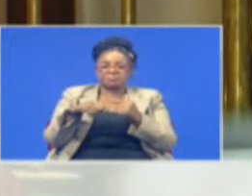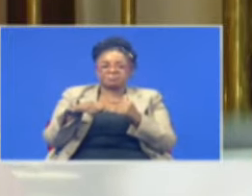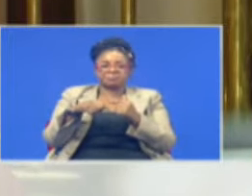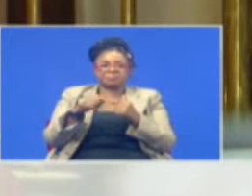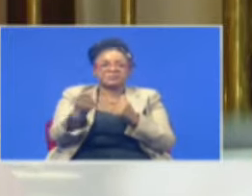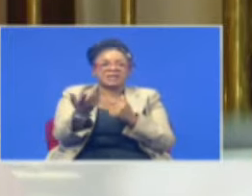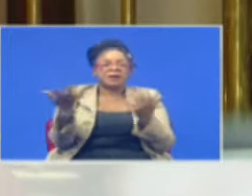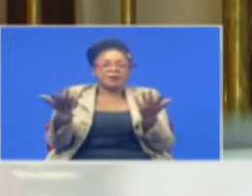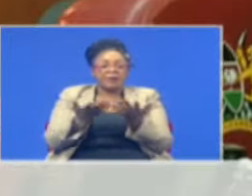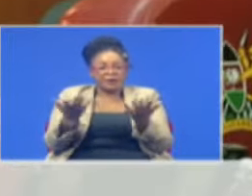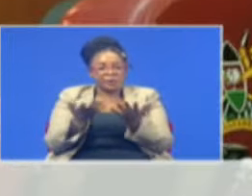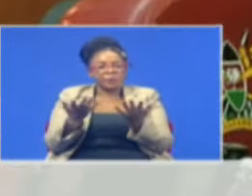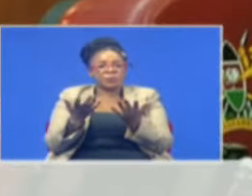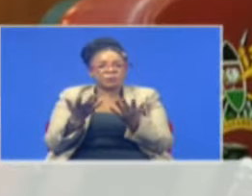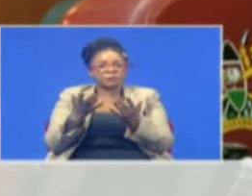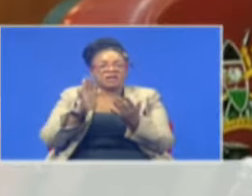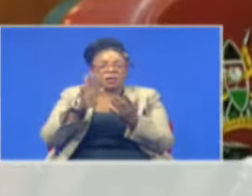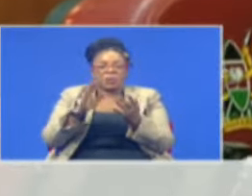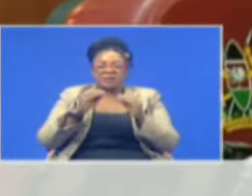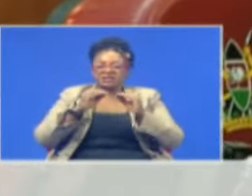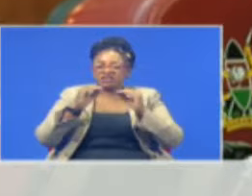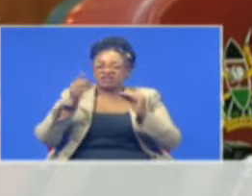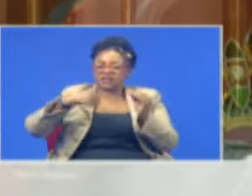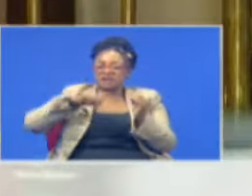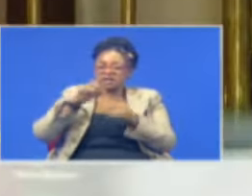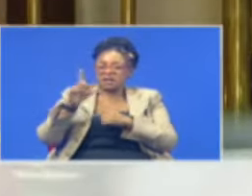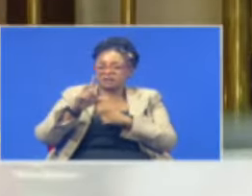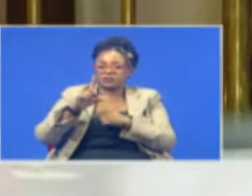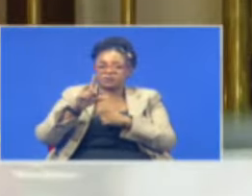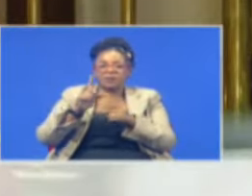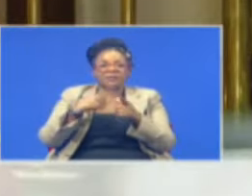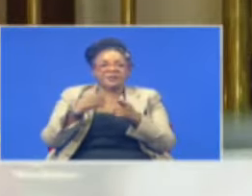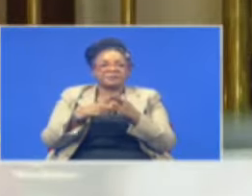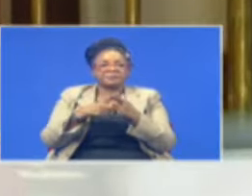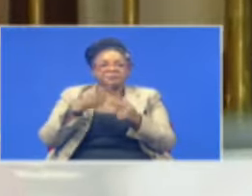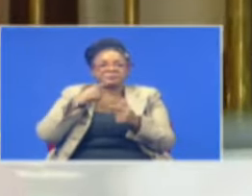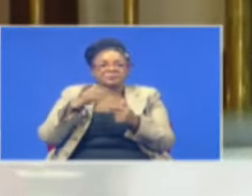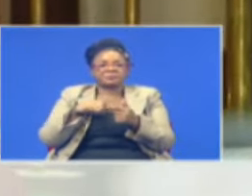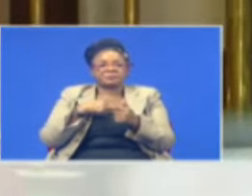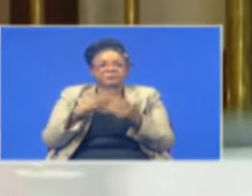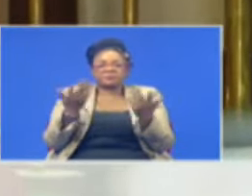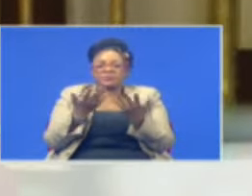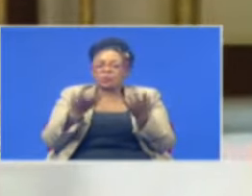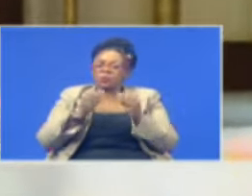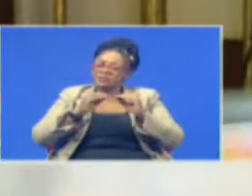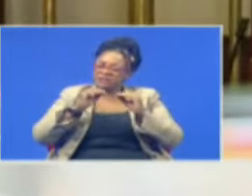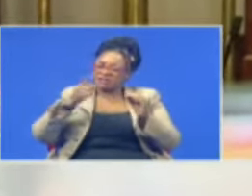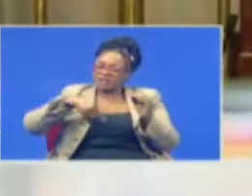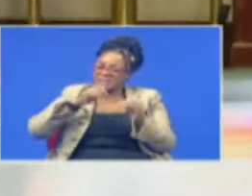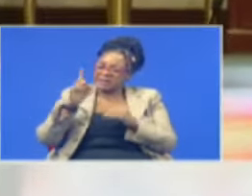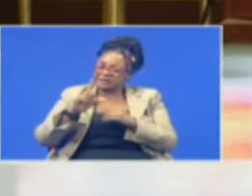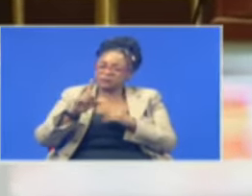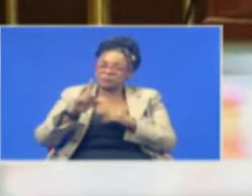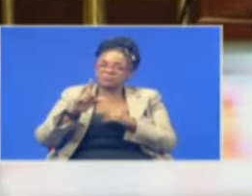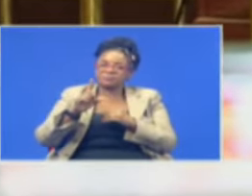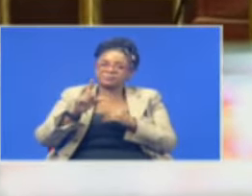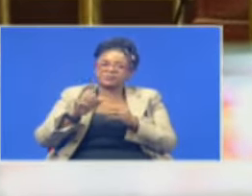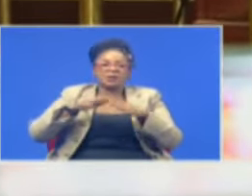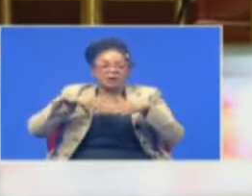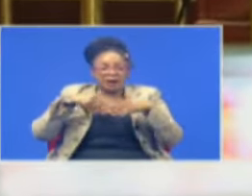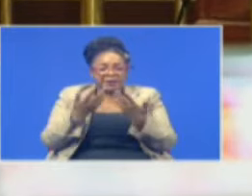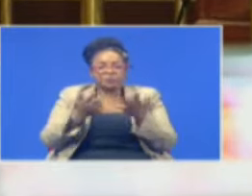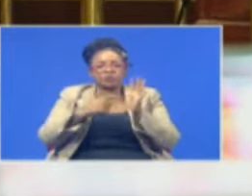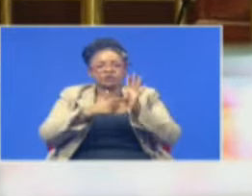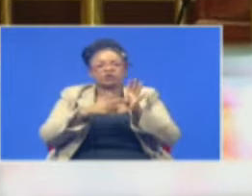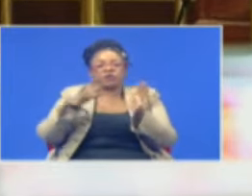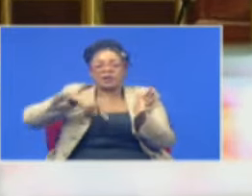how he is going to teach us a lesson. On one hand, he is telling us how he is going to teach us a lesson, how he is going to show us how